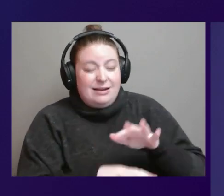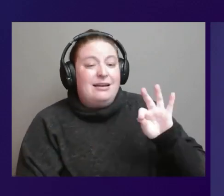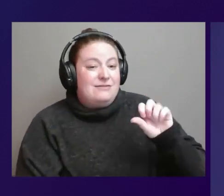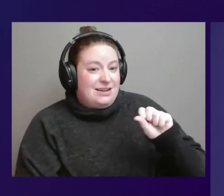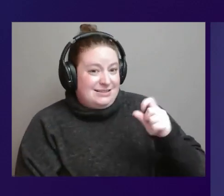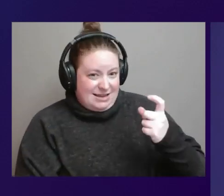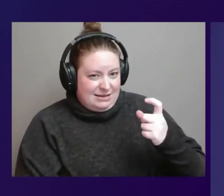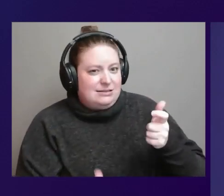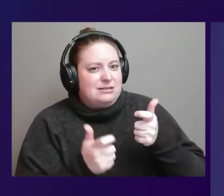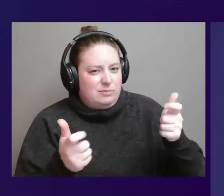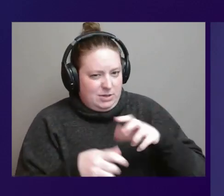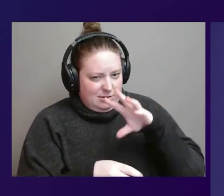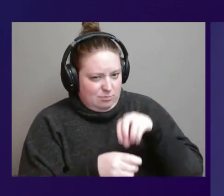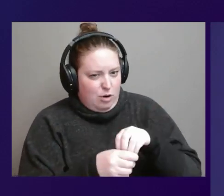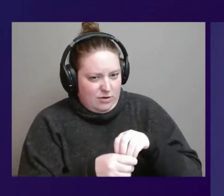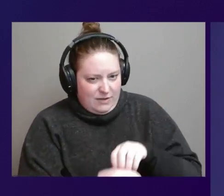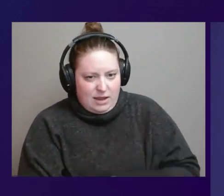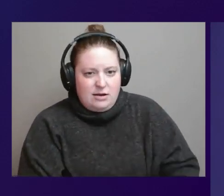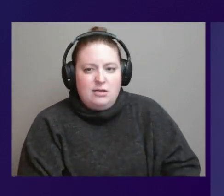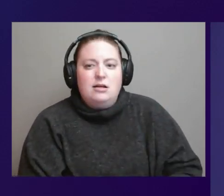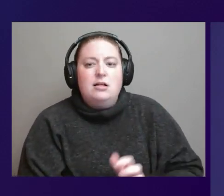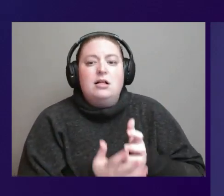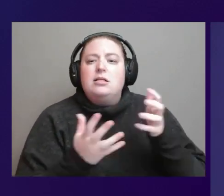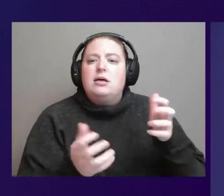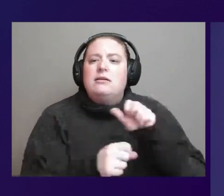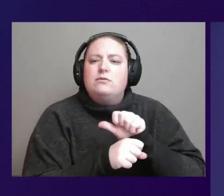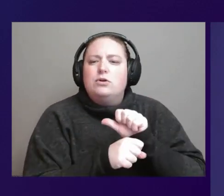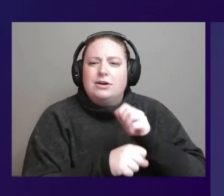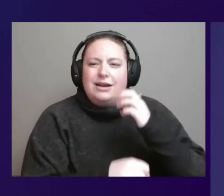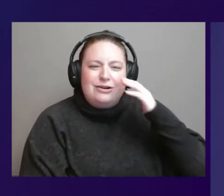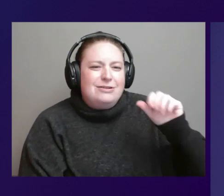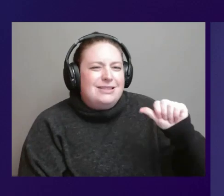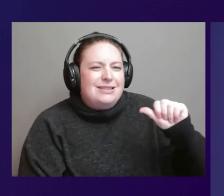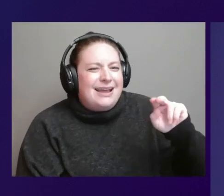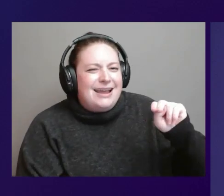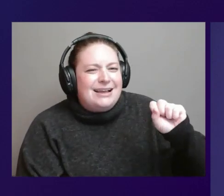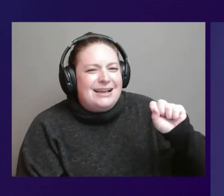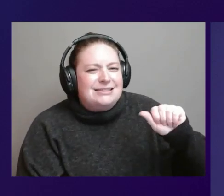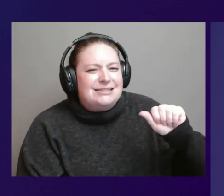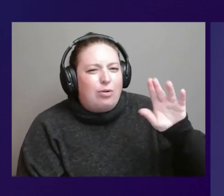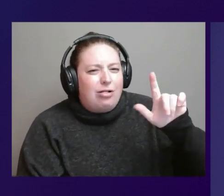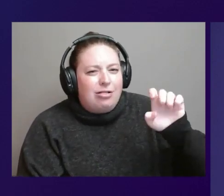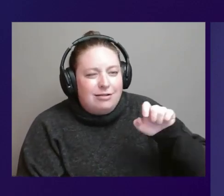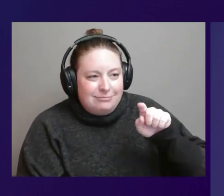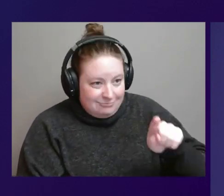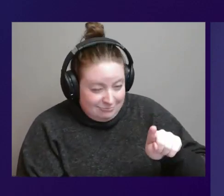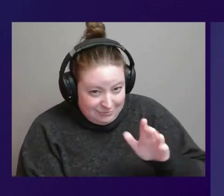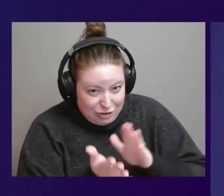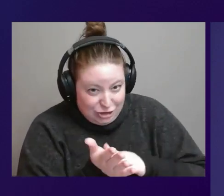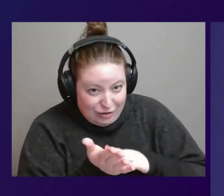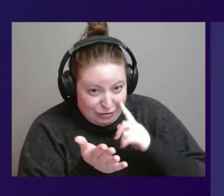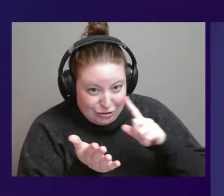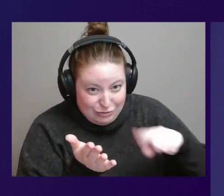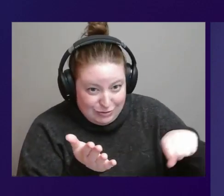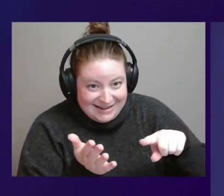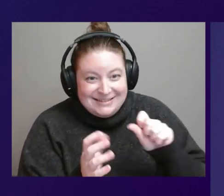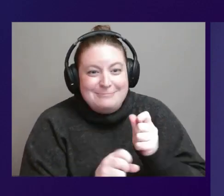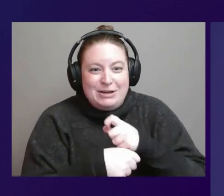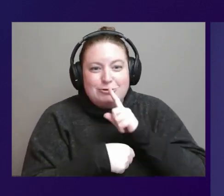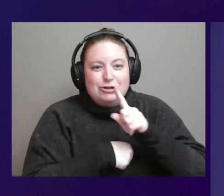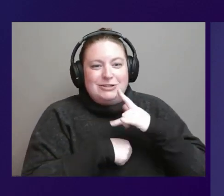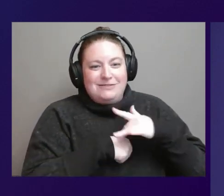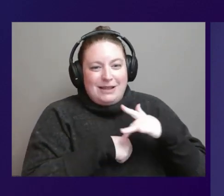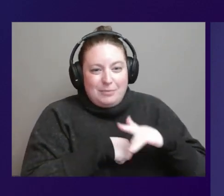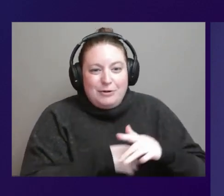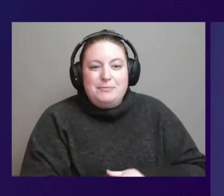work around I know the Ansible guys, shout out to you folks, have been really working on making sure that it's available there. We've also